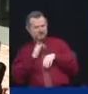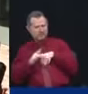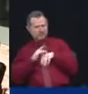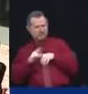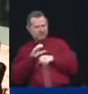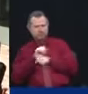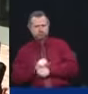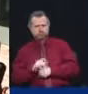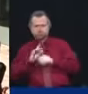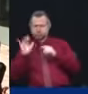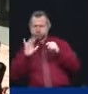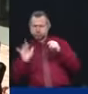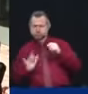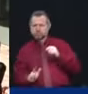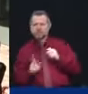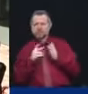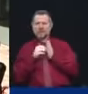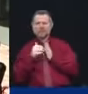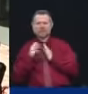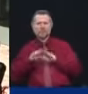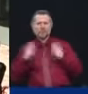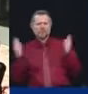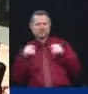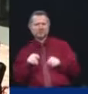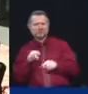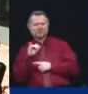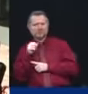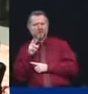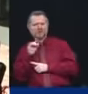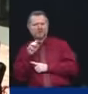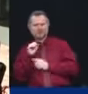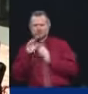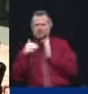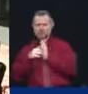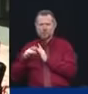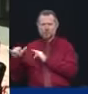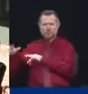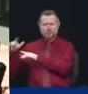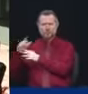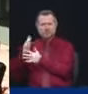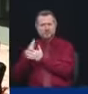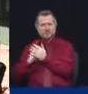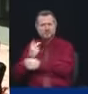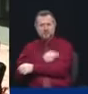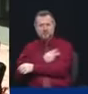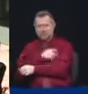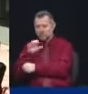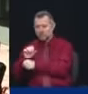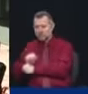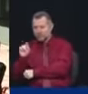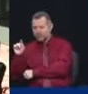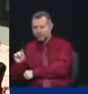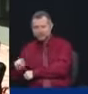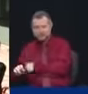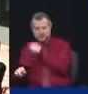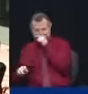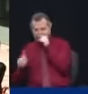are thousands open at the Javits Center. Why not make some of these vaccine appointments walk